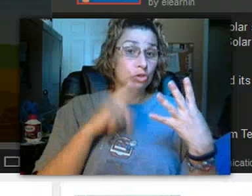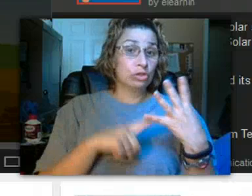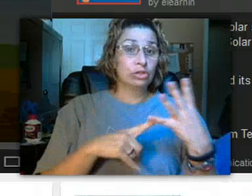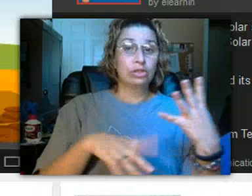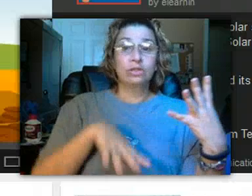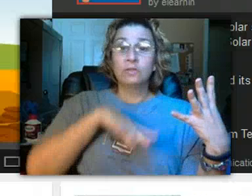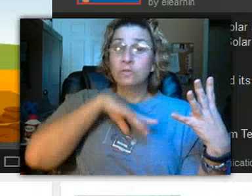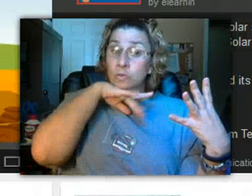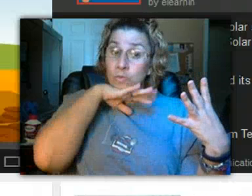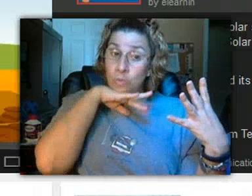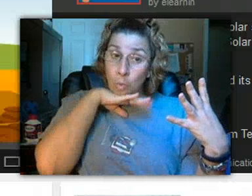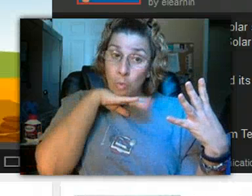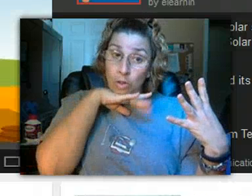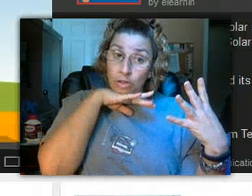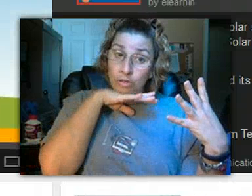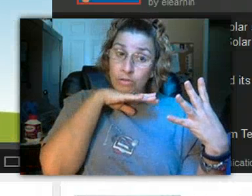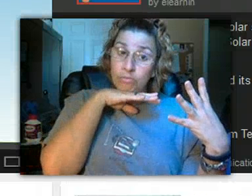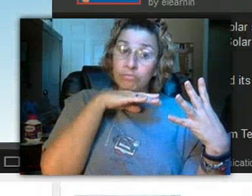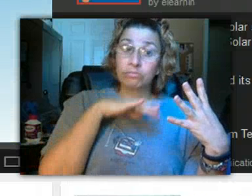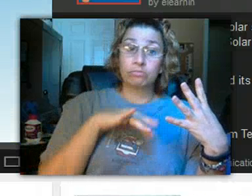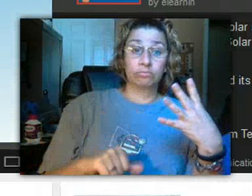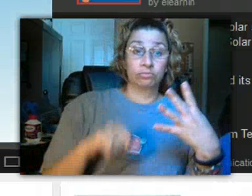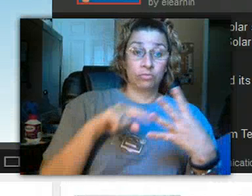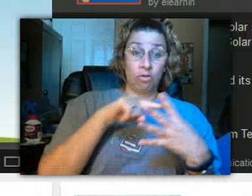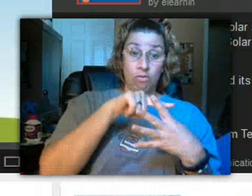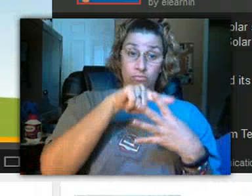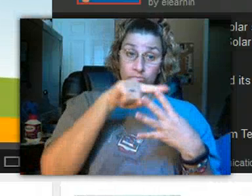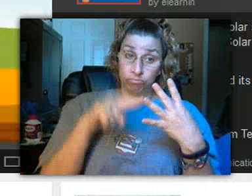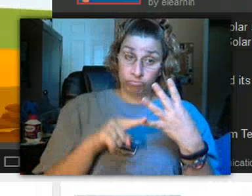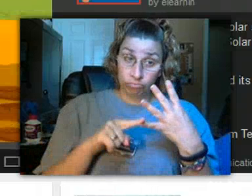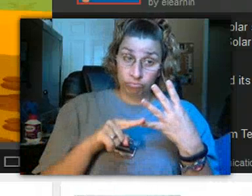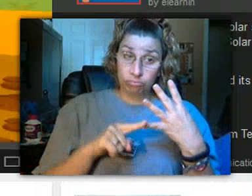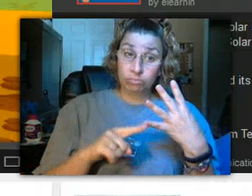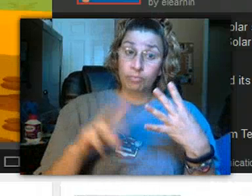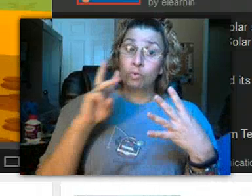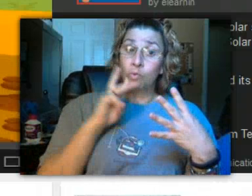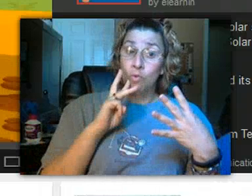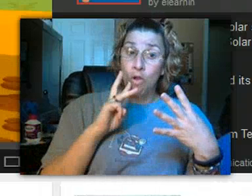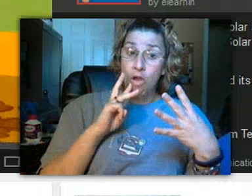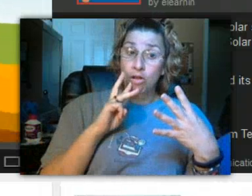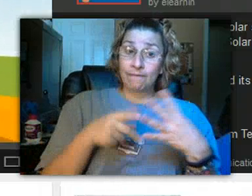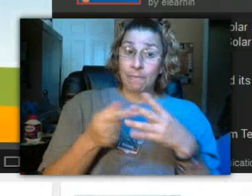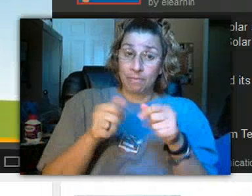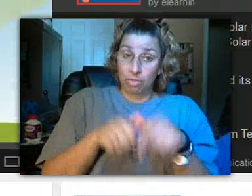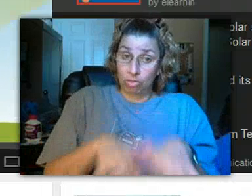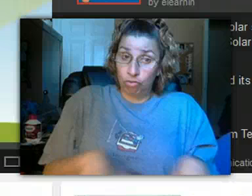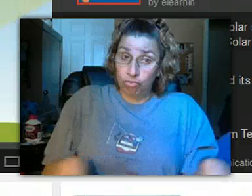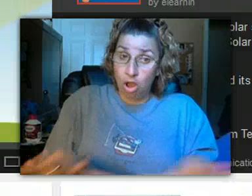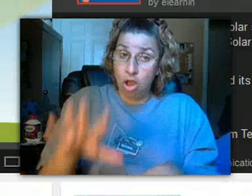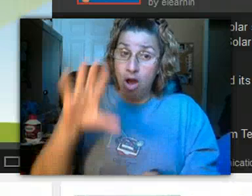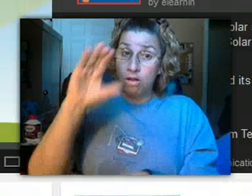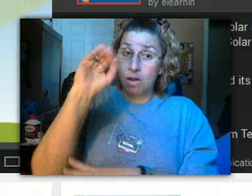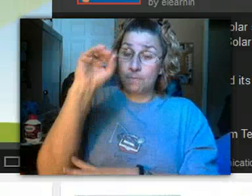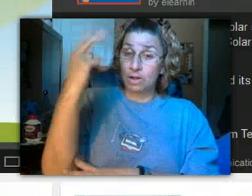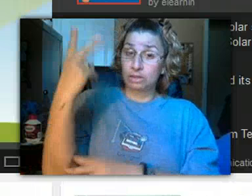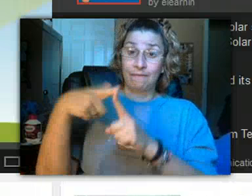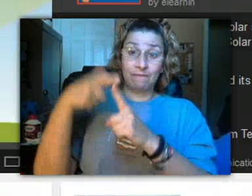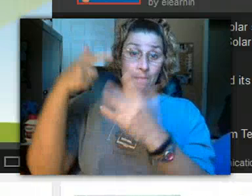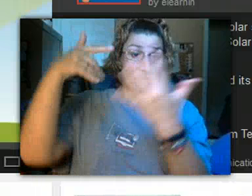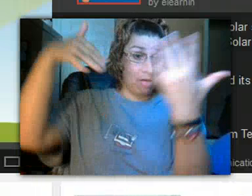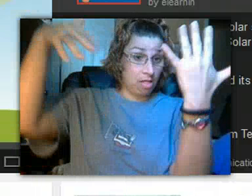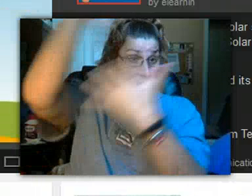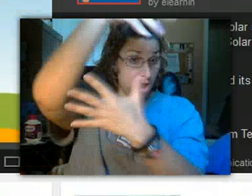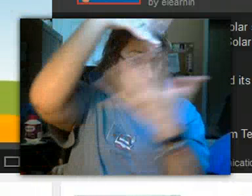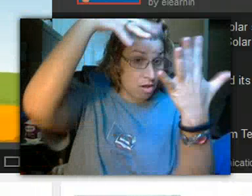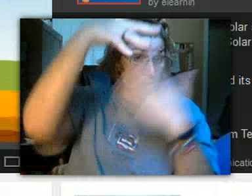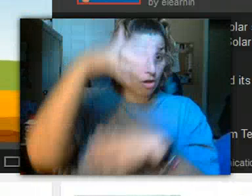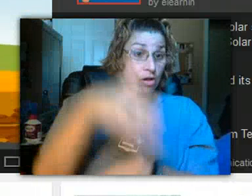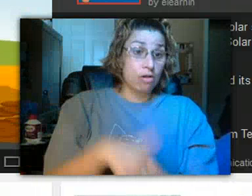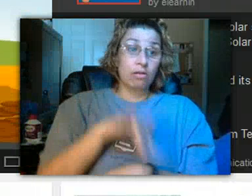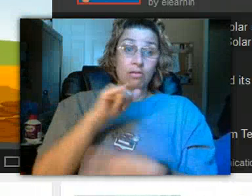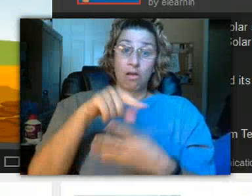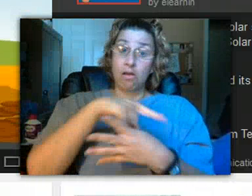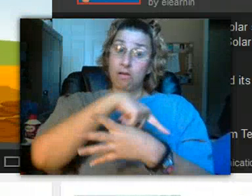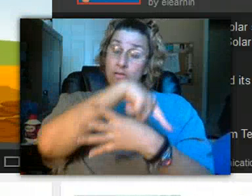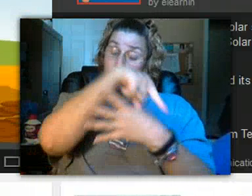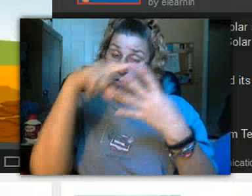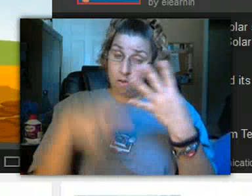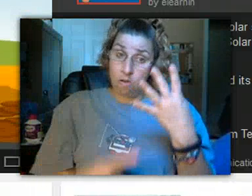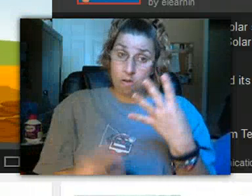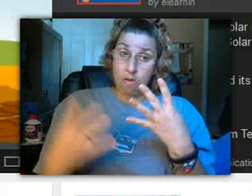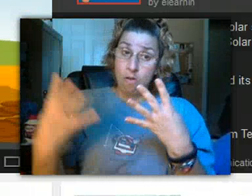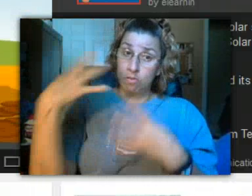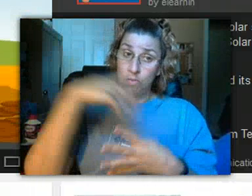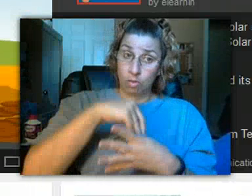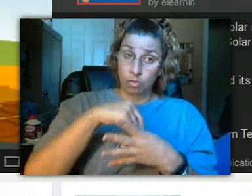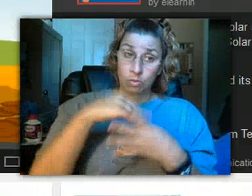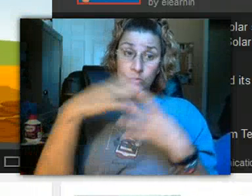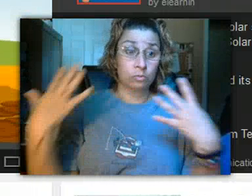etc. Plants get light from the sun, water from the ground, and carbon dioxide from the air. All of